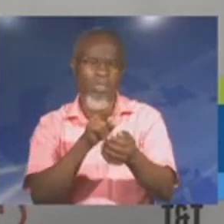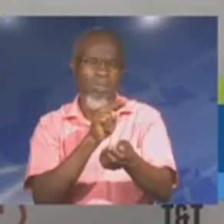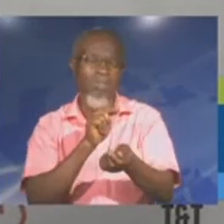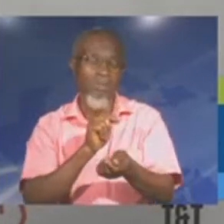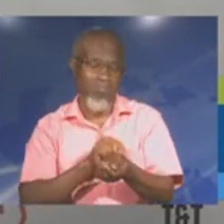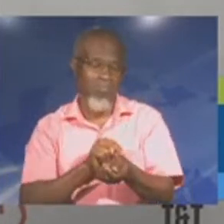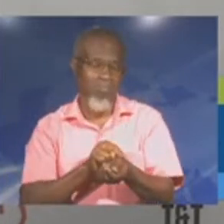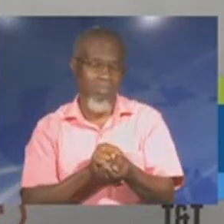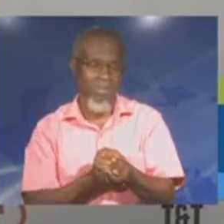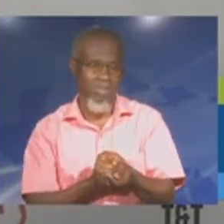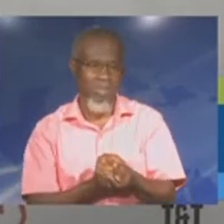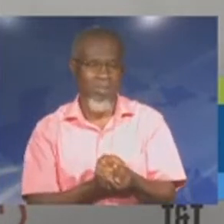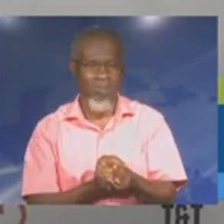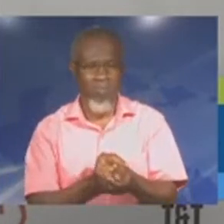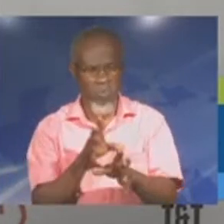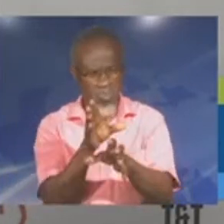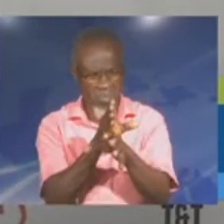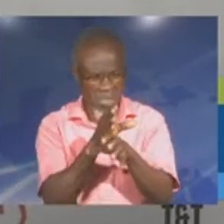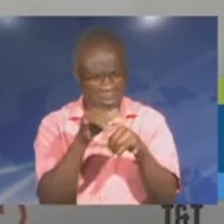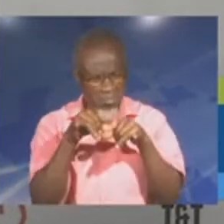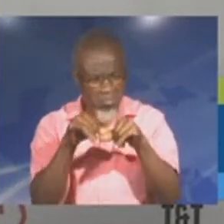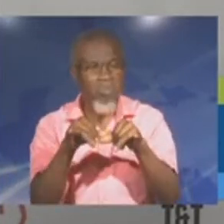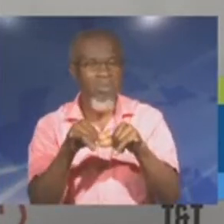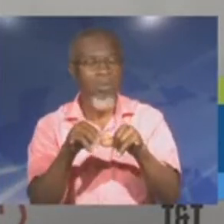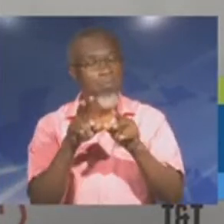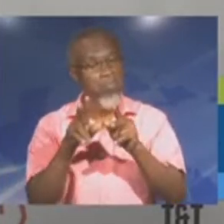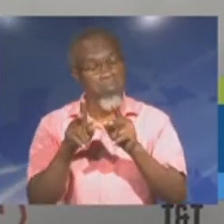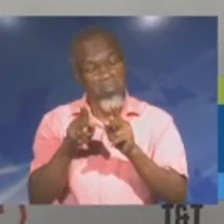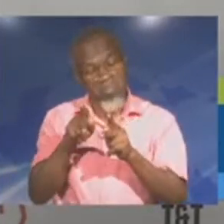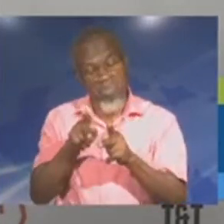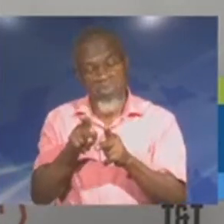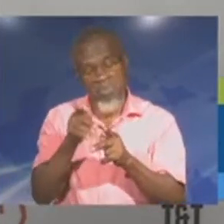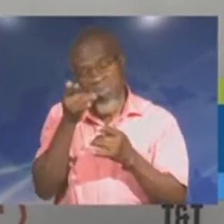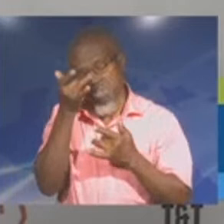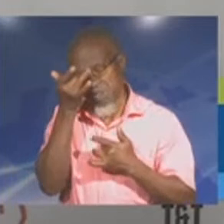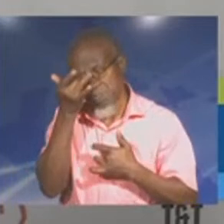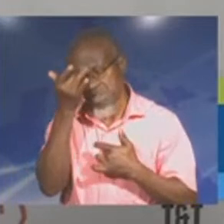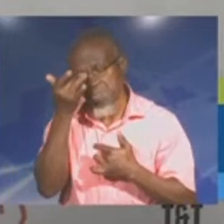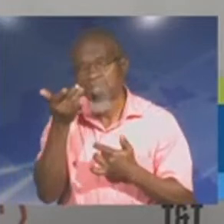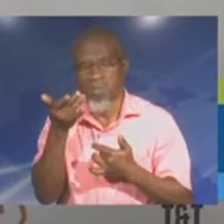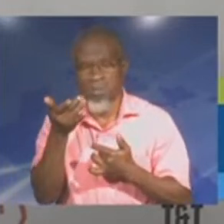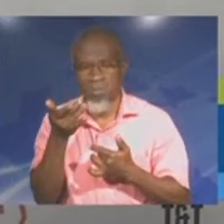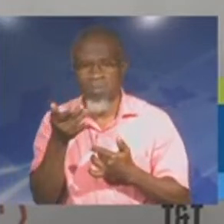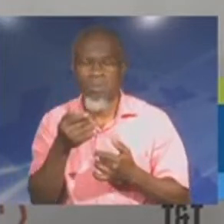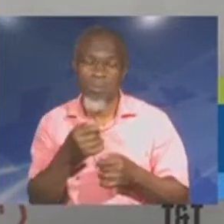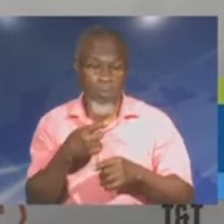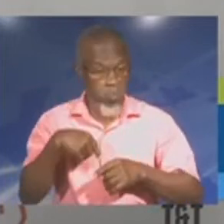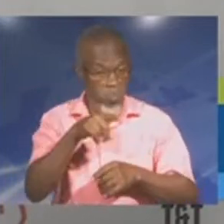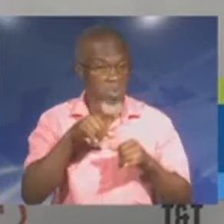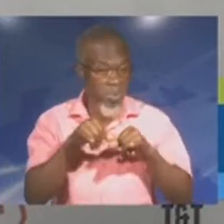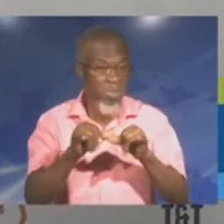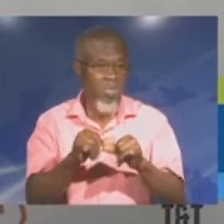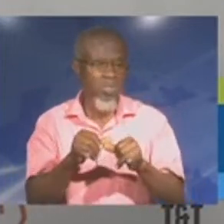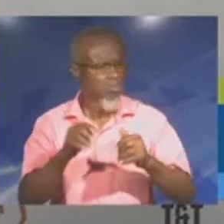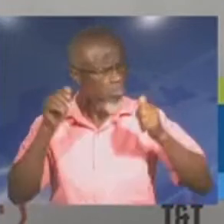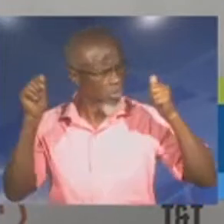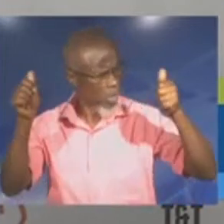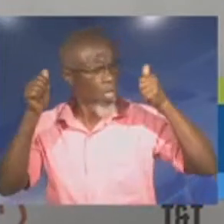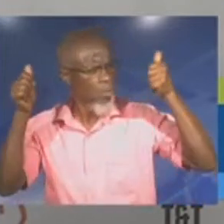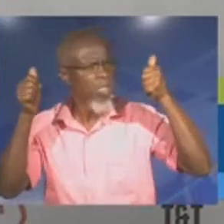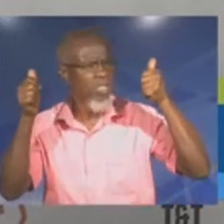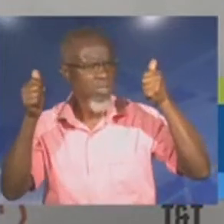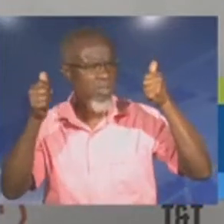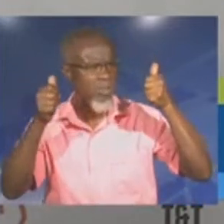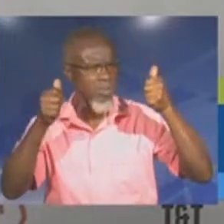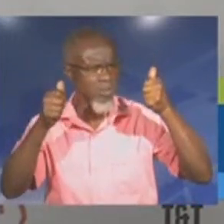themselves. Moreover, as we continue to enjoy our week of festivities across Trinidad and Tobago,